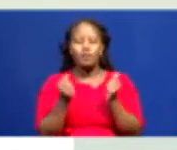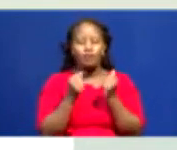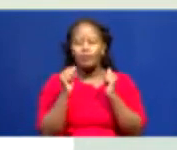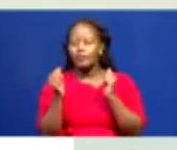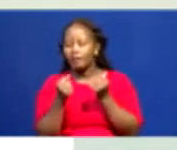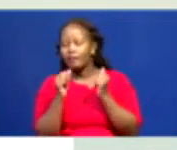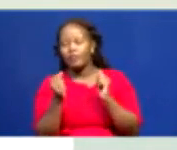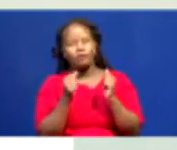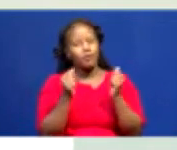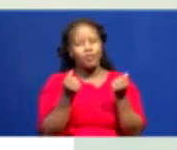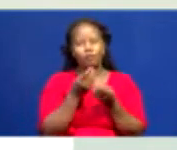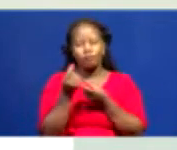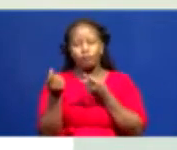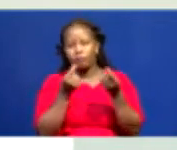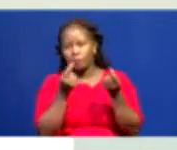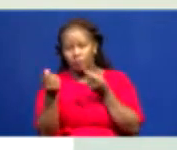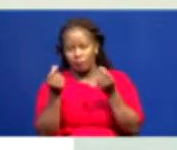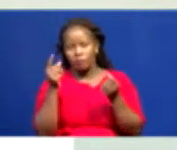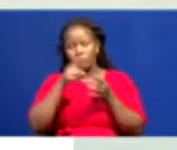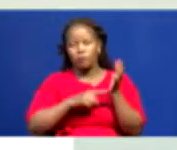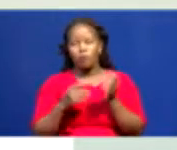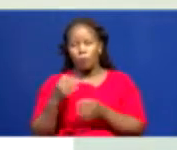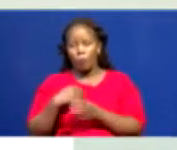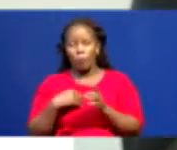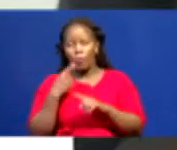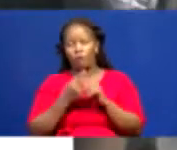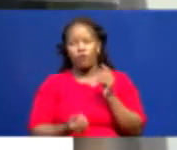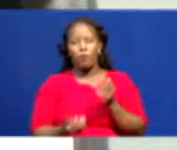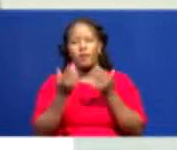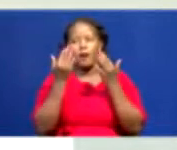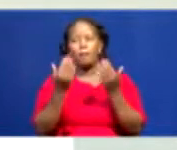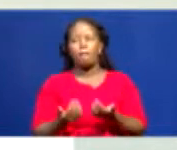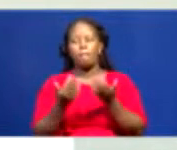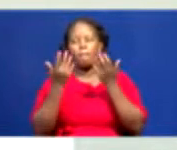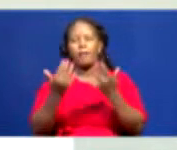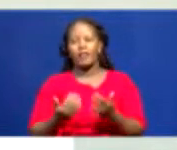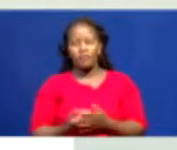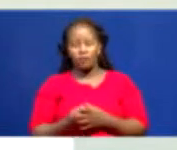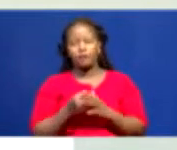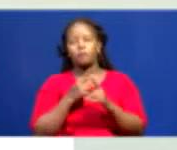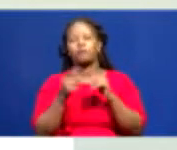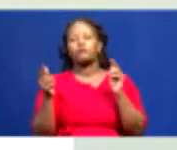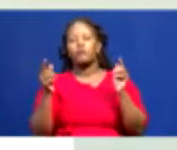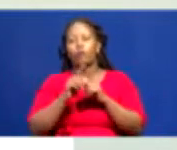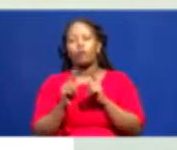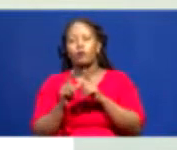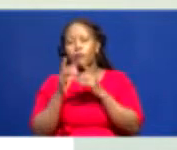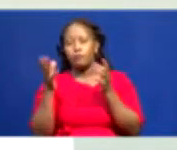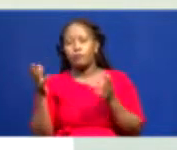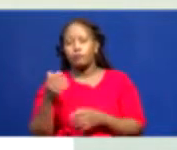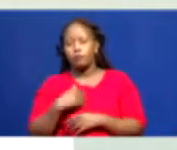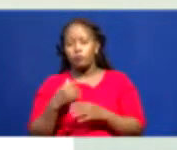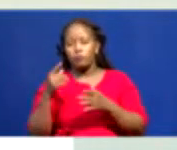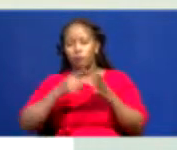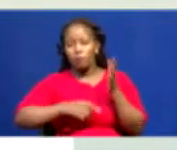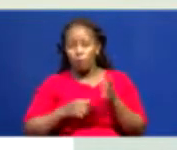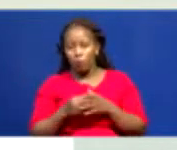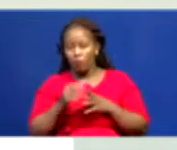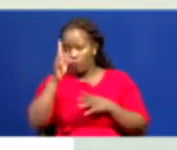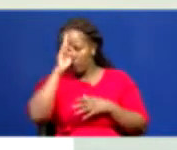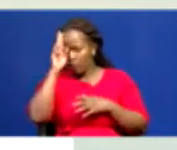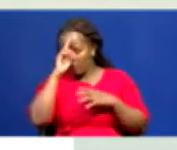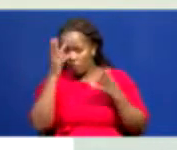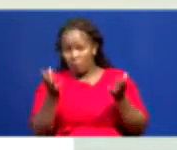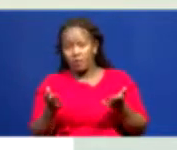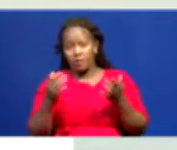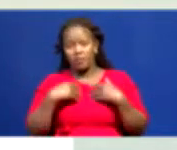could salvage from the burning stores. But other than that, Irene, was the fact that police have